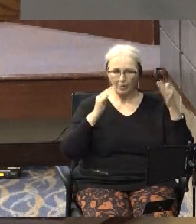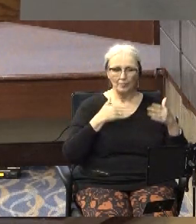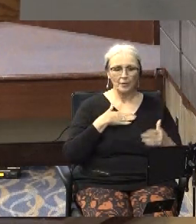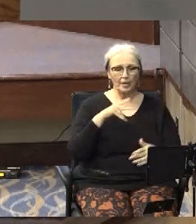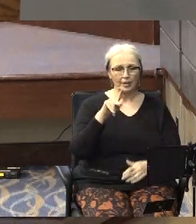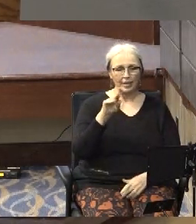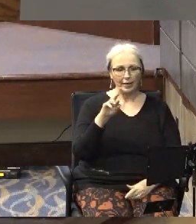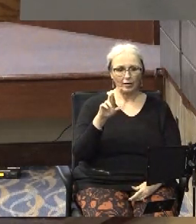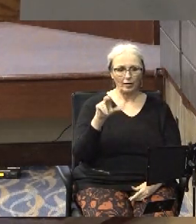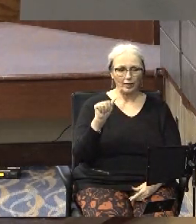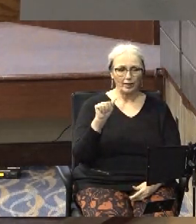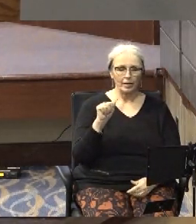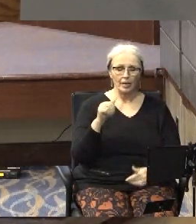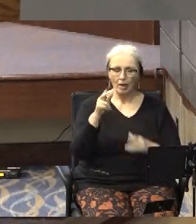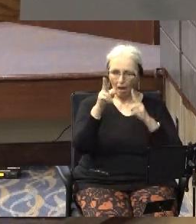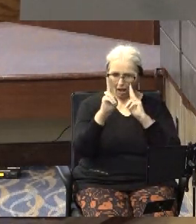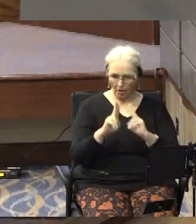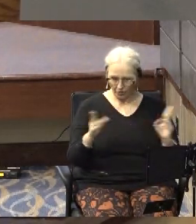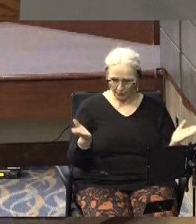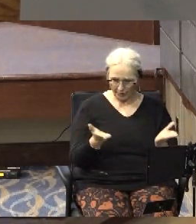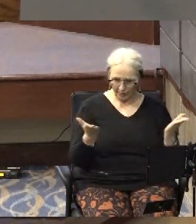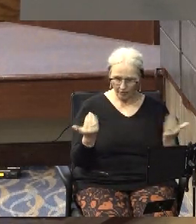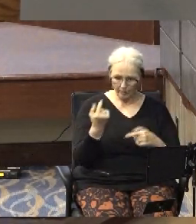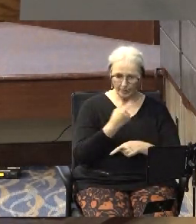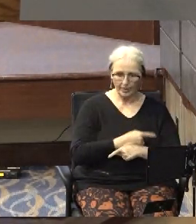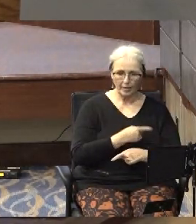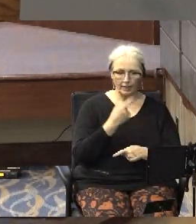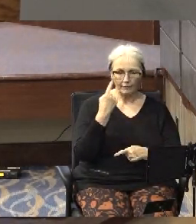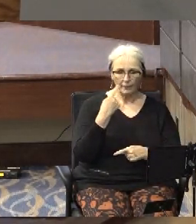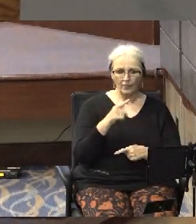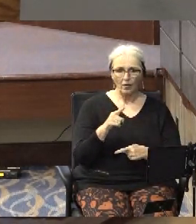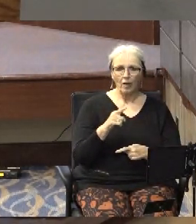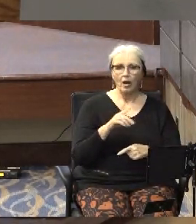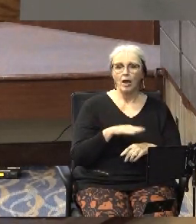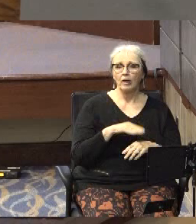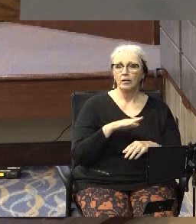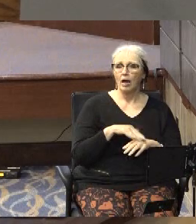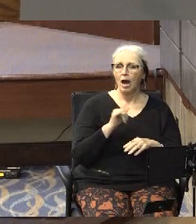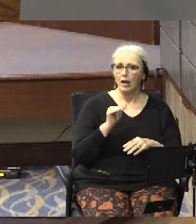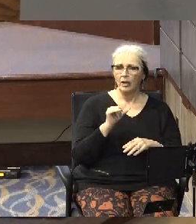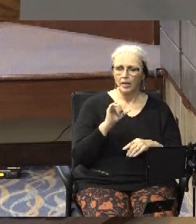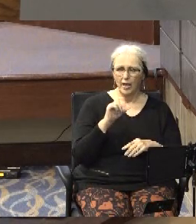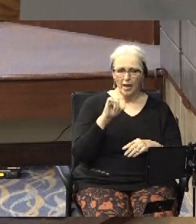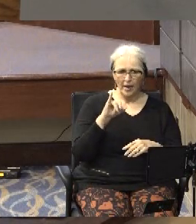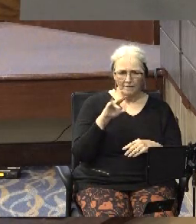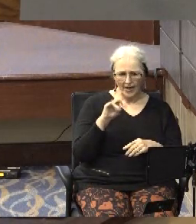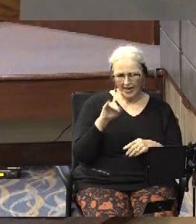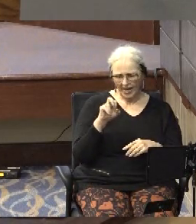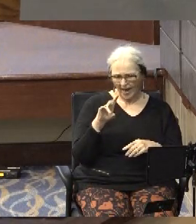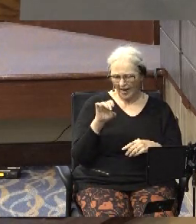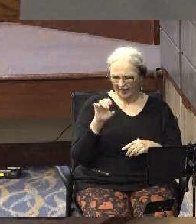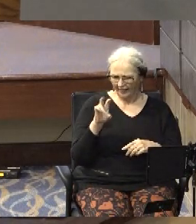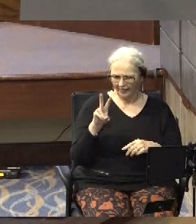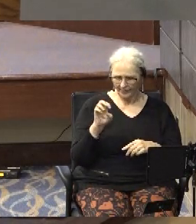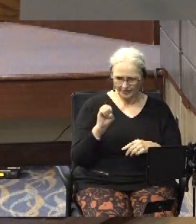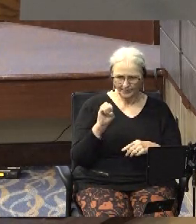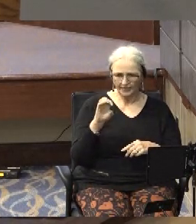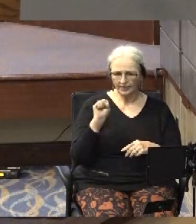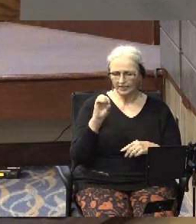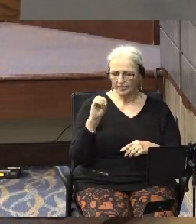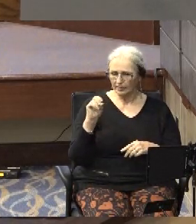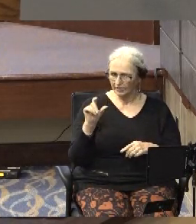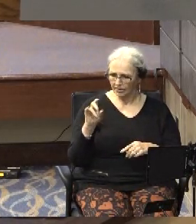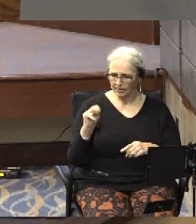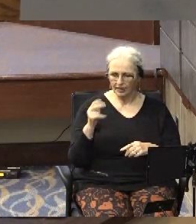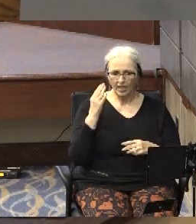Kara. It's an honor to be here today to support the on-call investigative solutions. And I've known Haywood from my